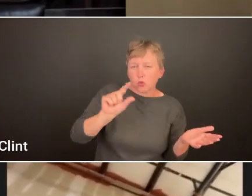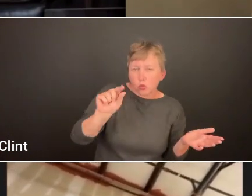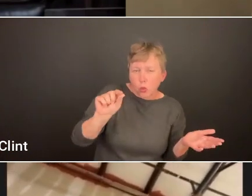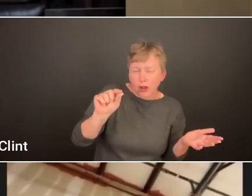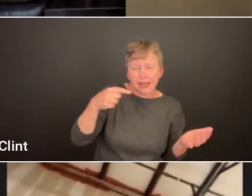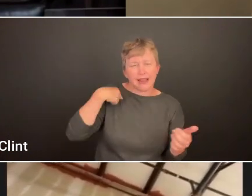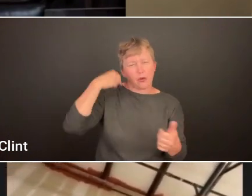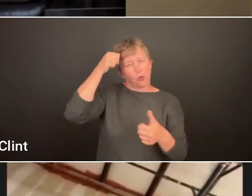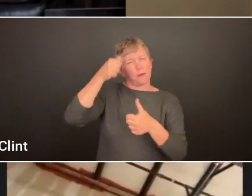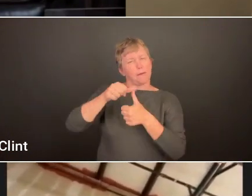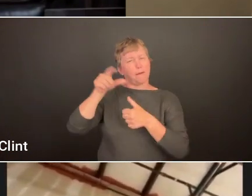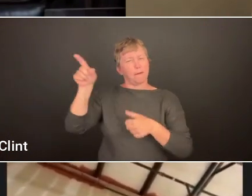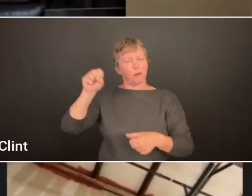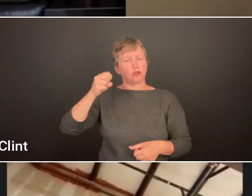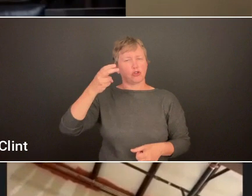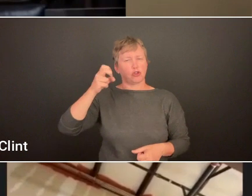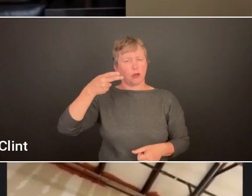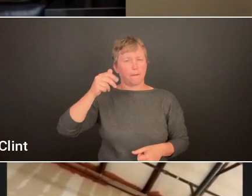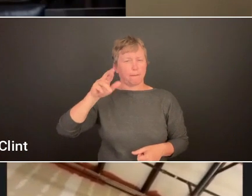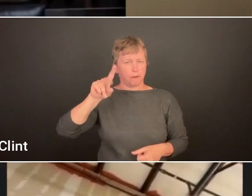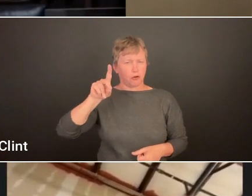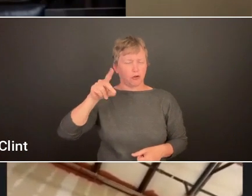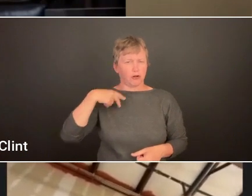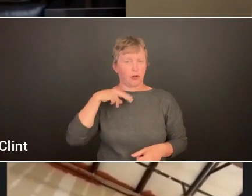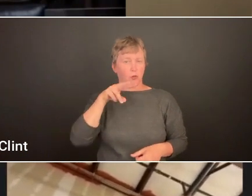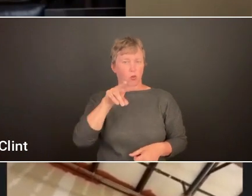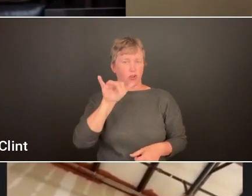20 years old, you know? So